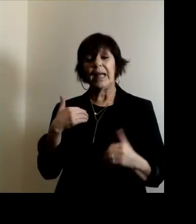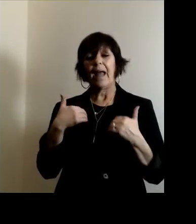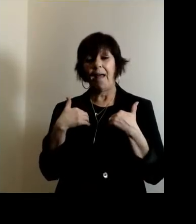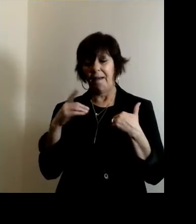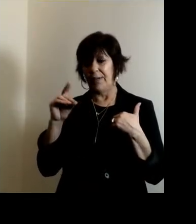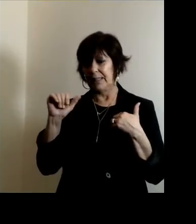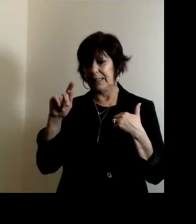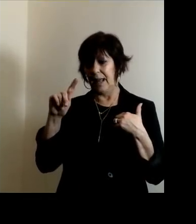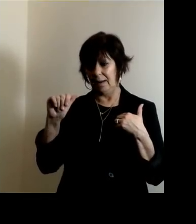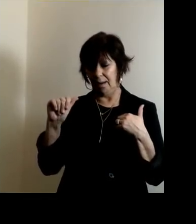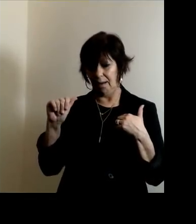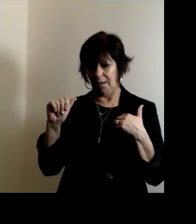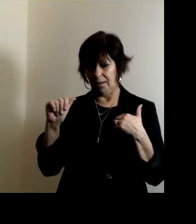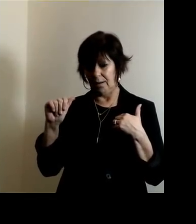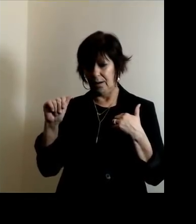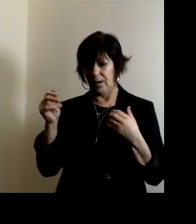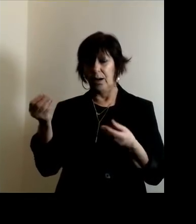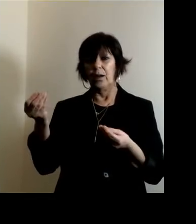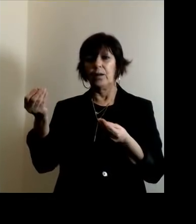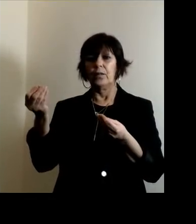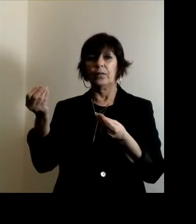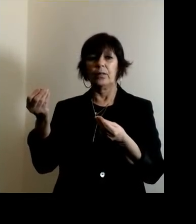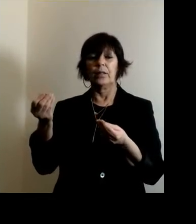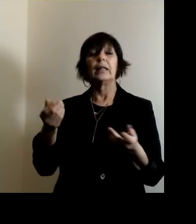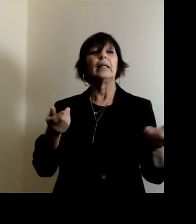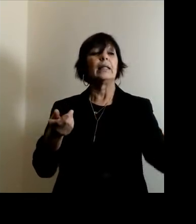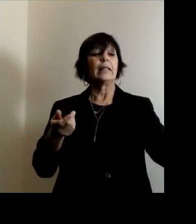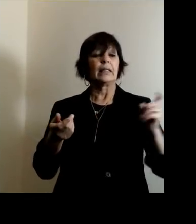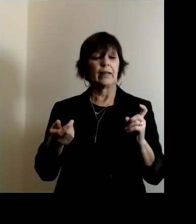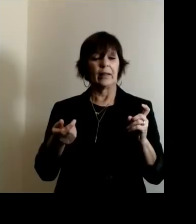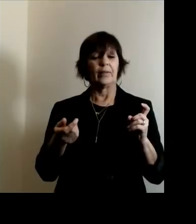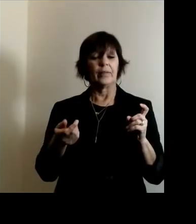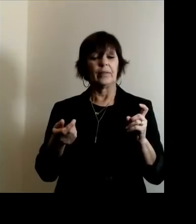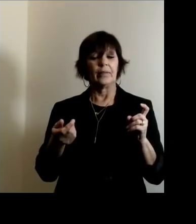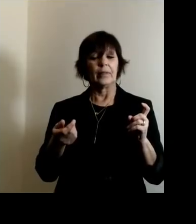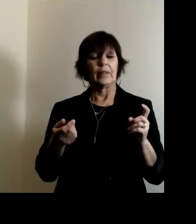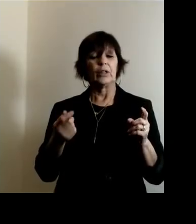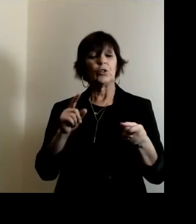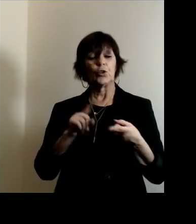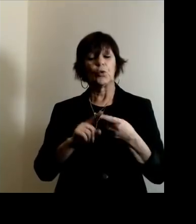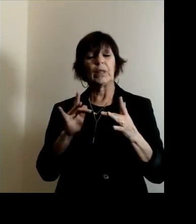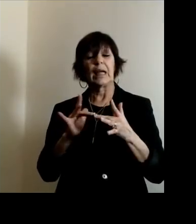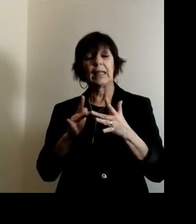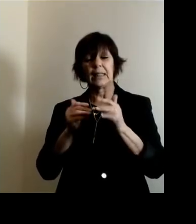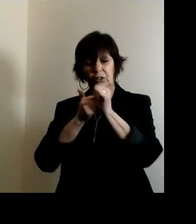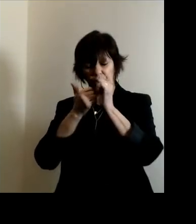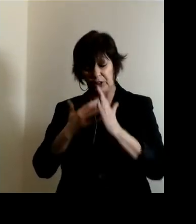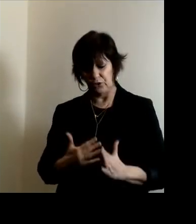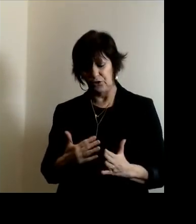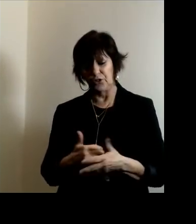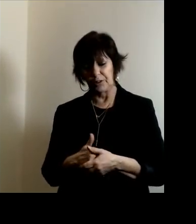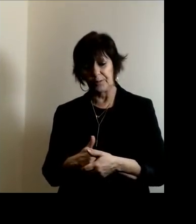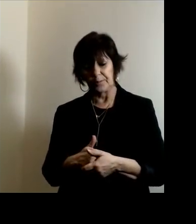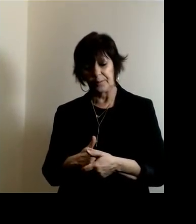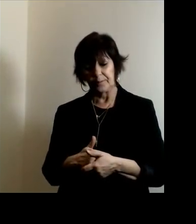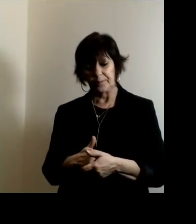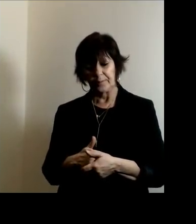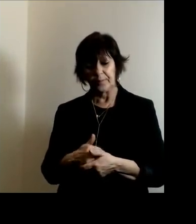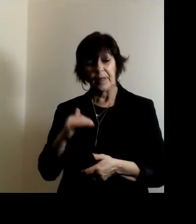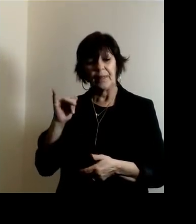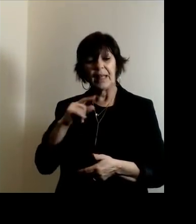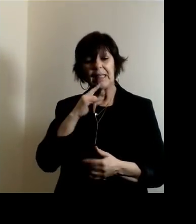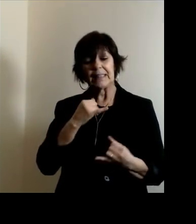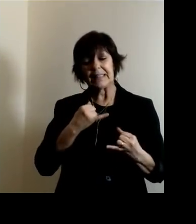data provided to us by individuals from contact tracers. Right. That data is in